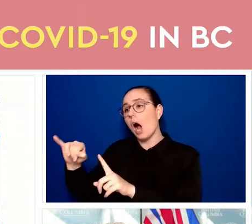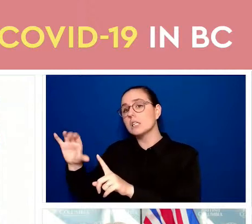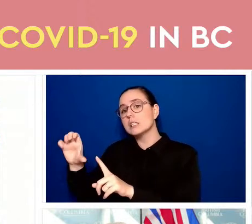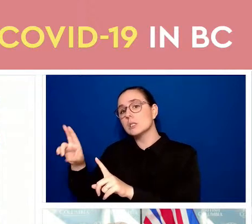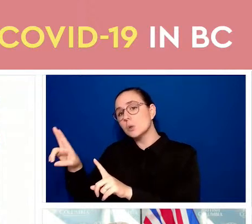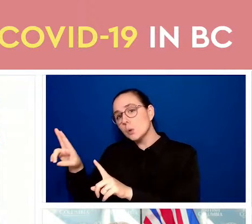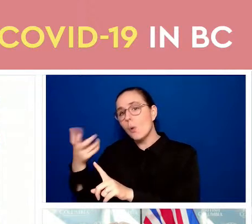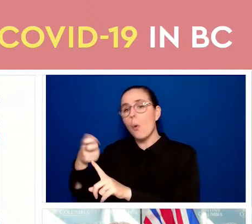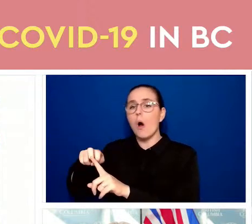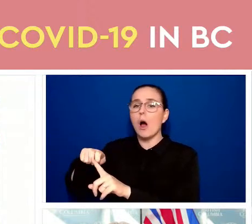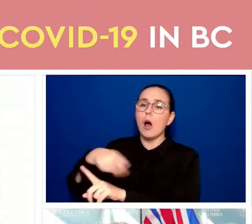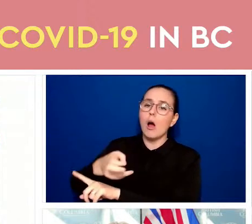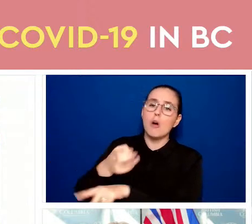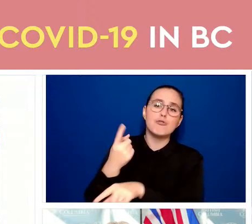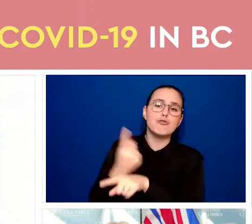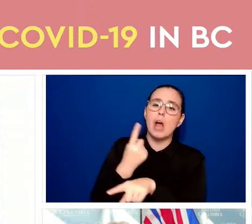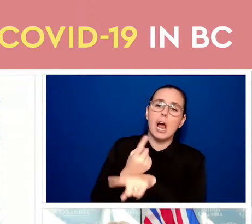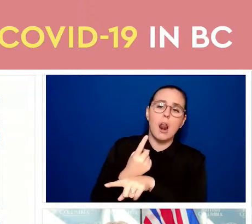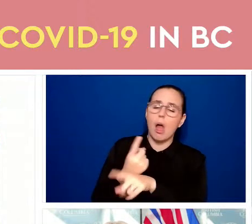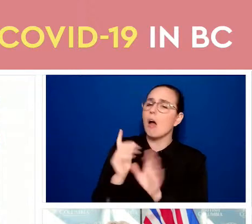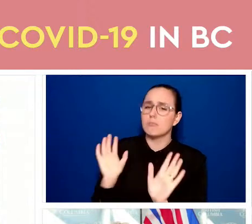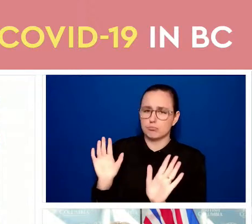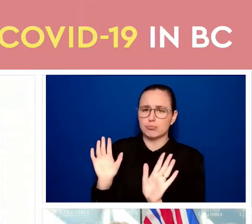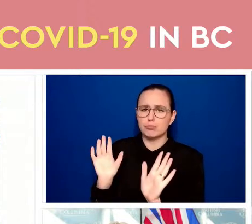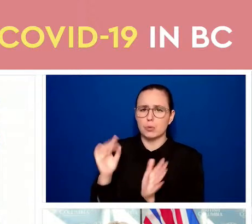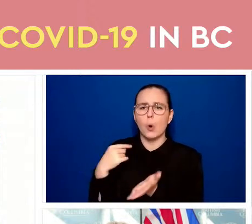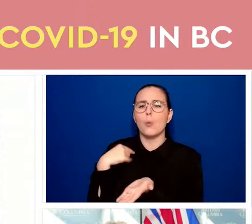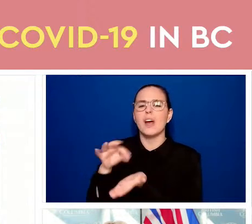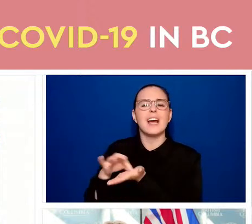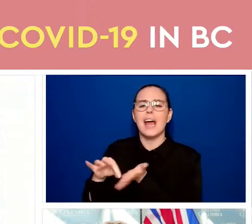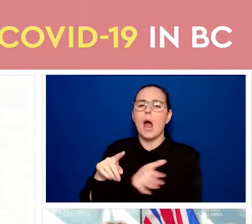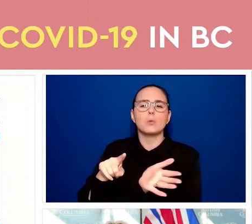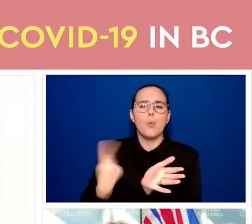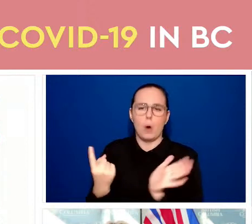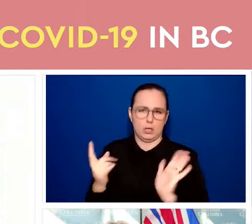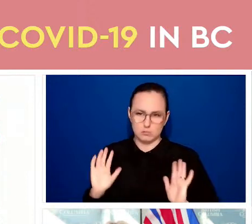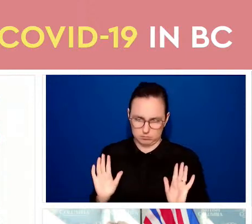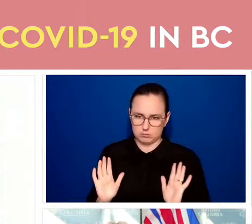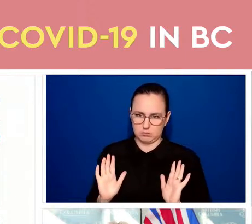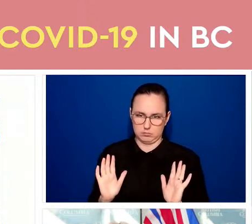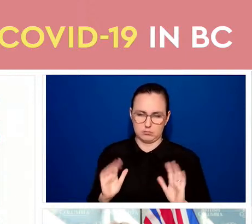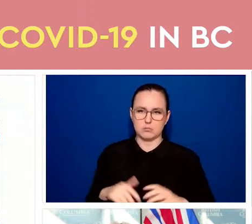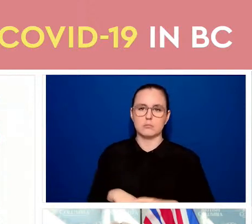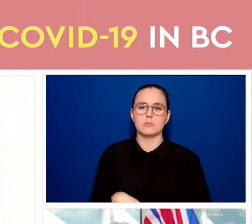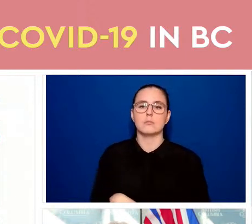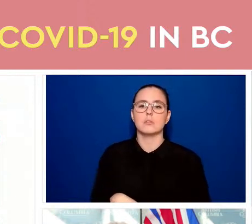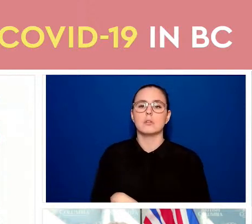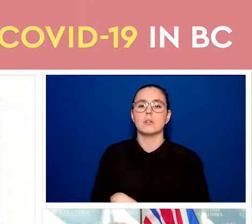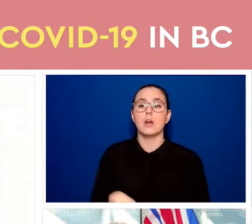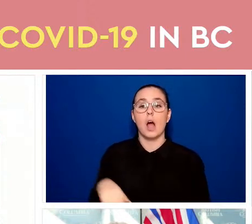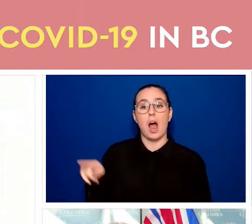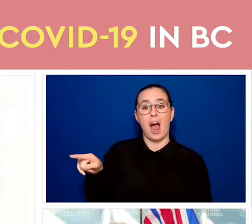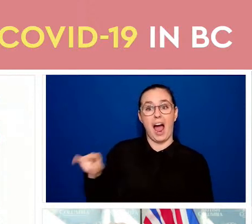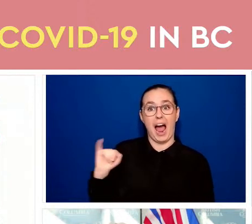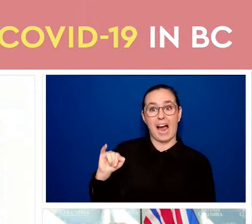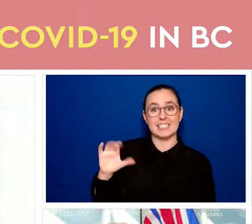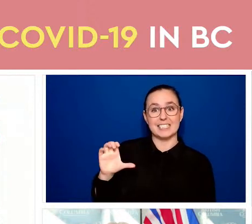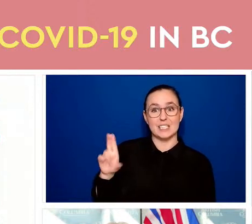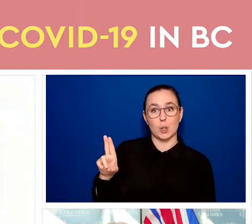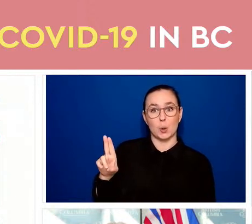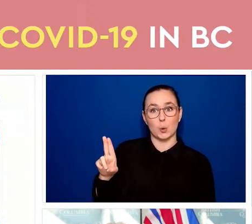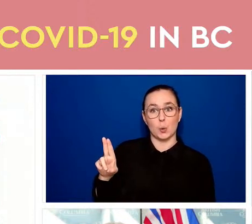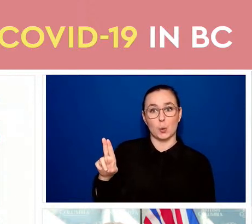daily numbers of people in ICU reflect a variety of things. They reflect people going, you may be in hospital